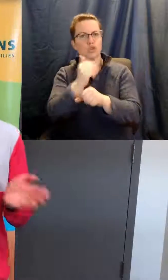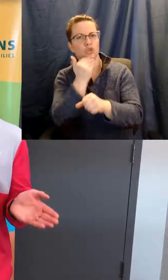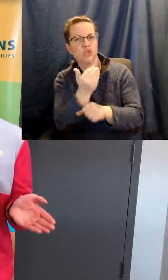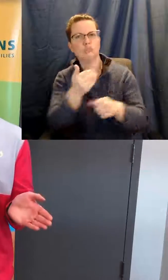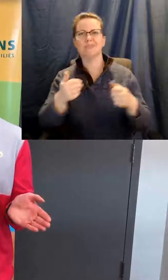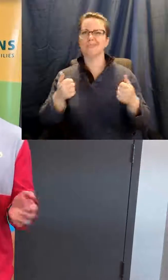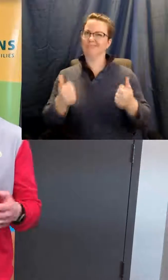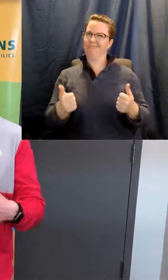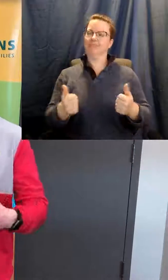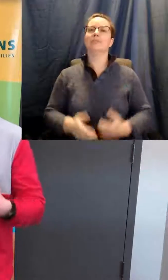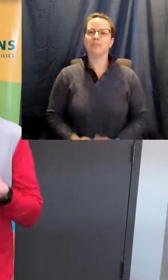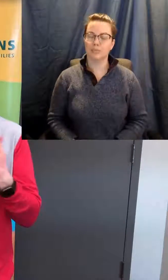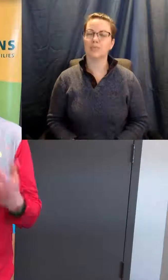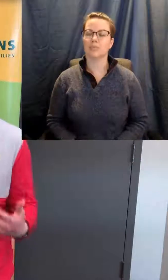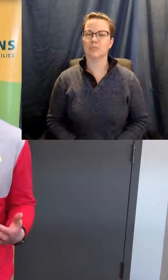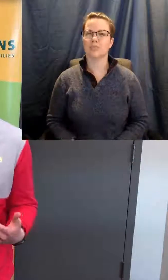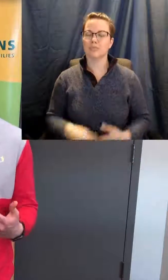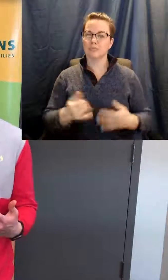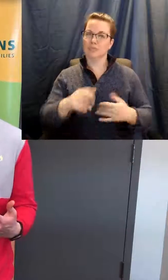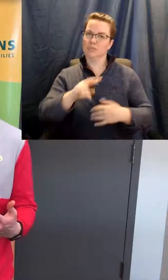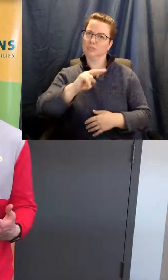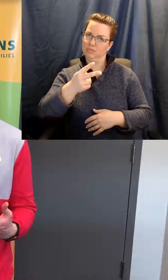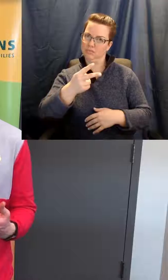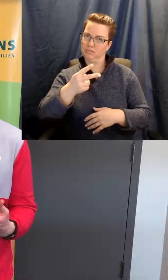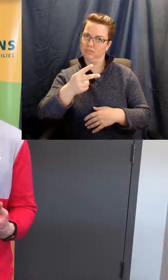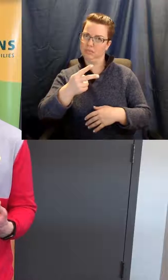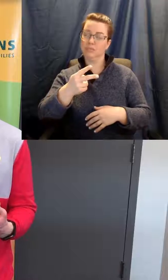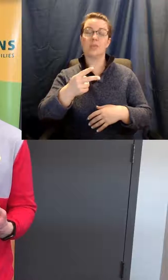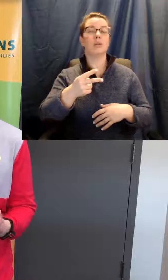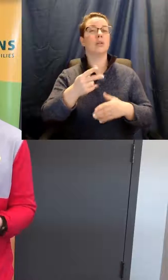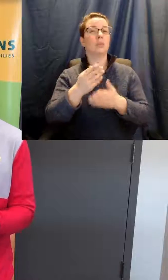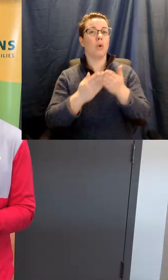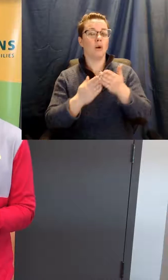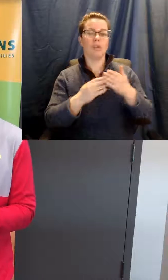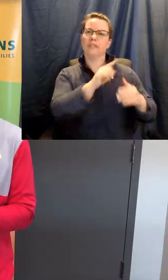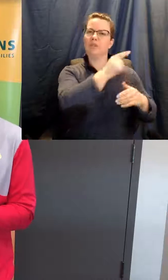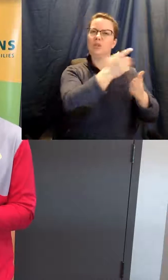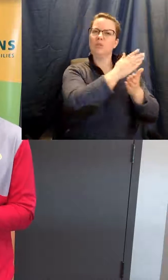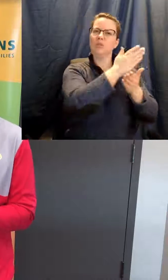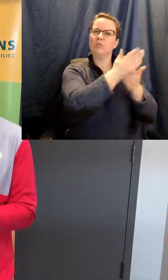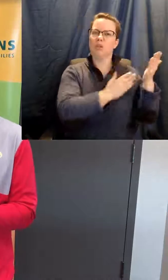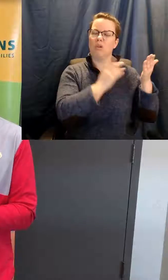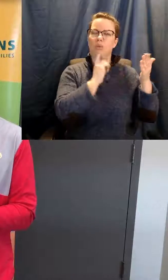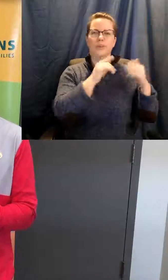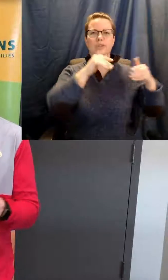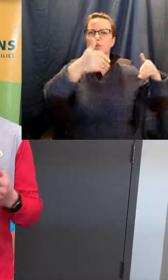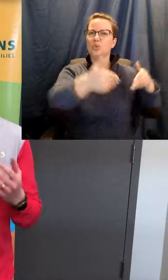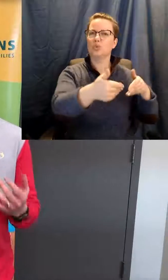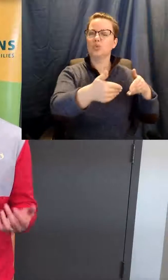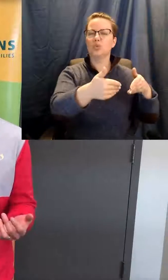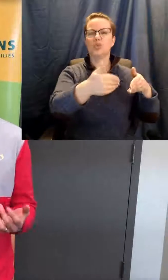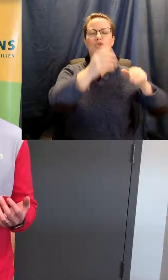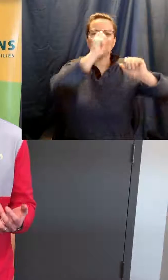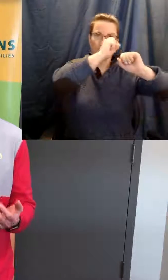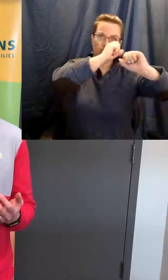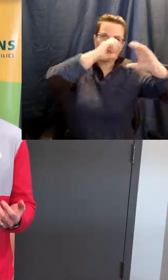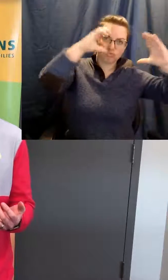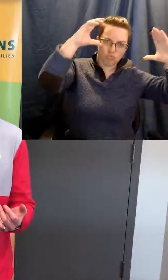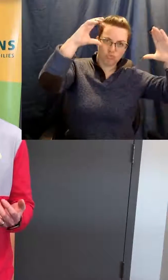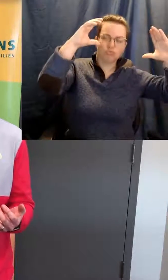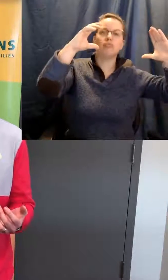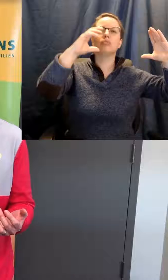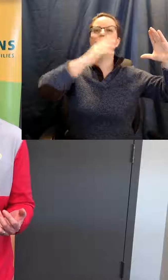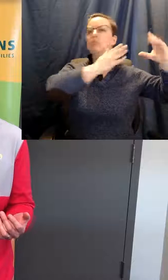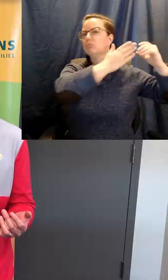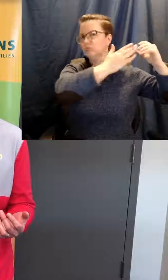course completed the first video with the introduction to what we're going to be doing during this video series, the hope is that you've now completed boxes